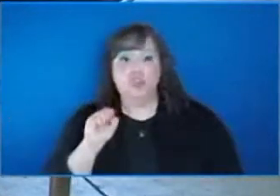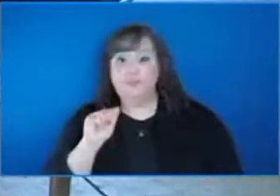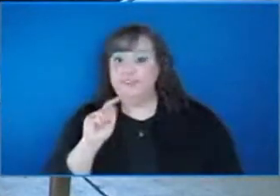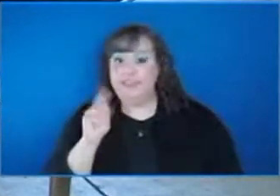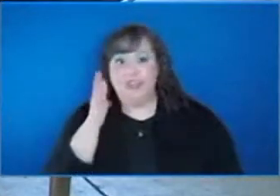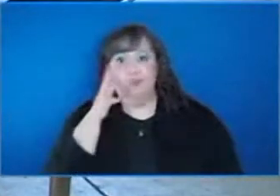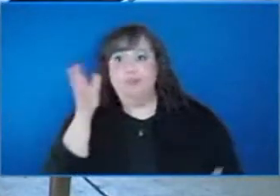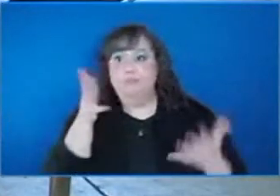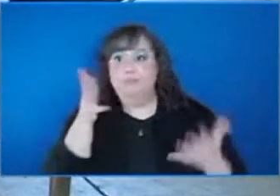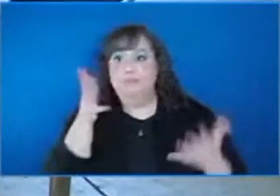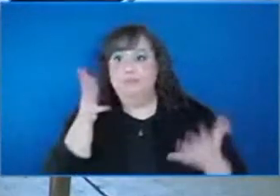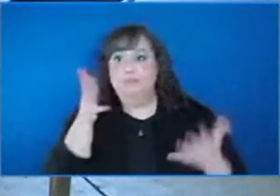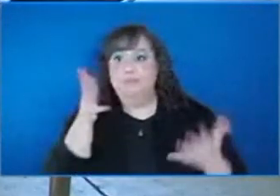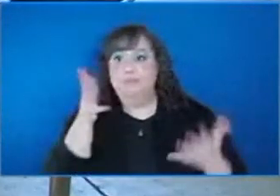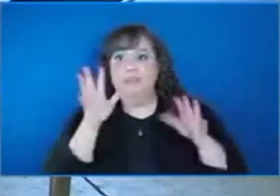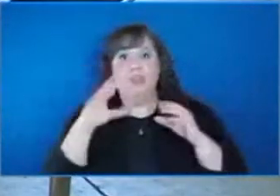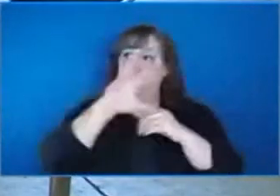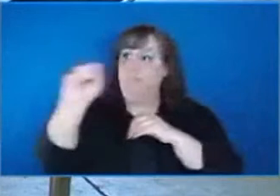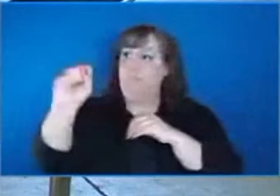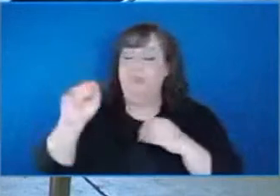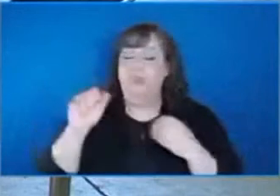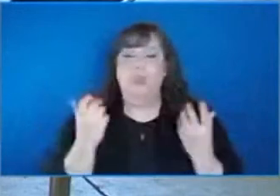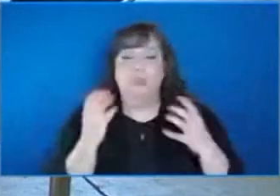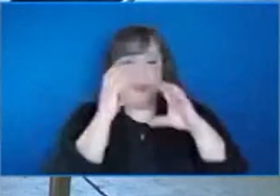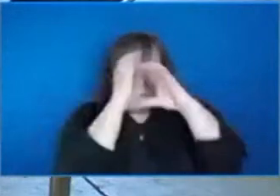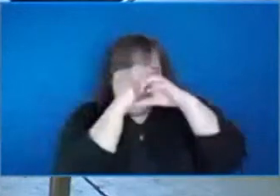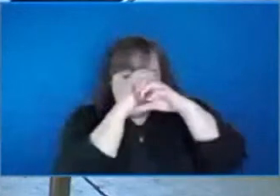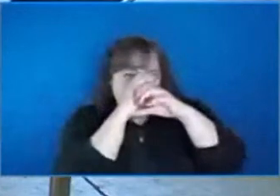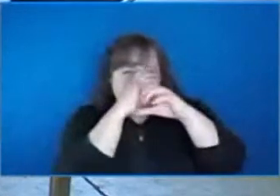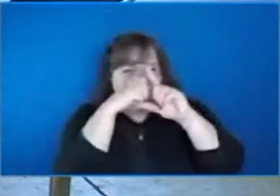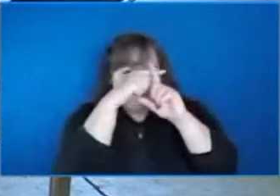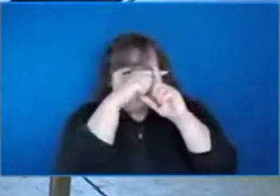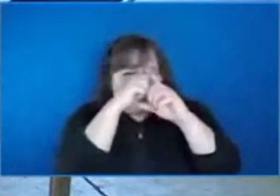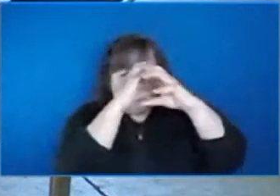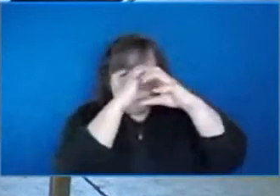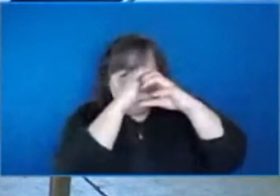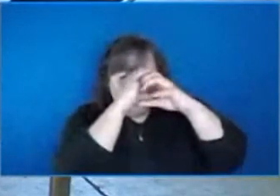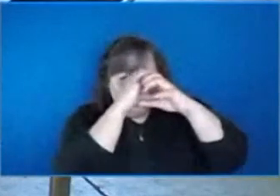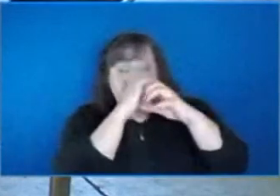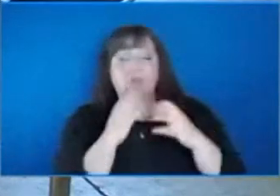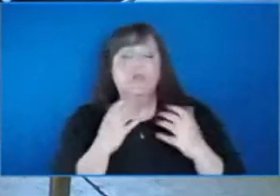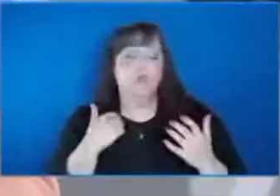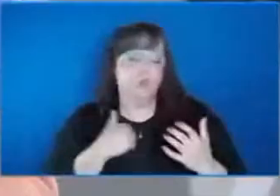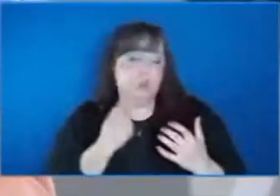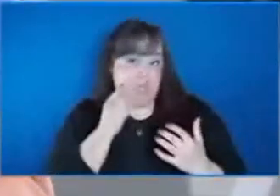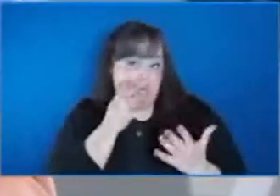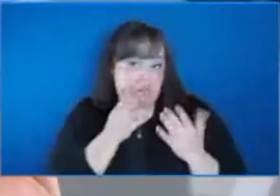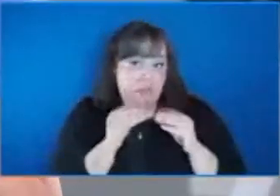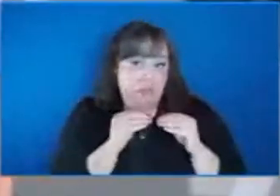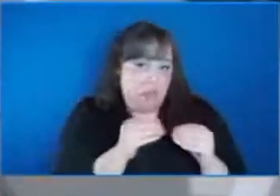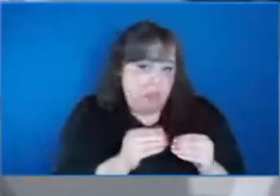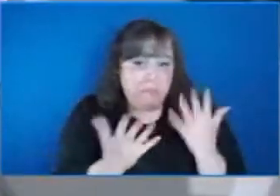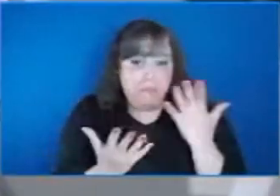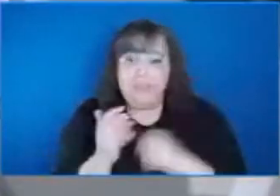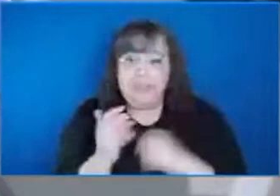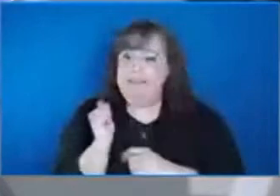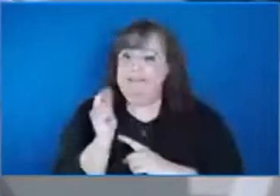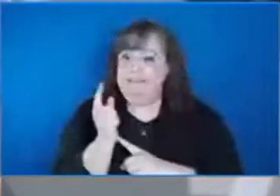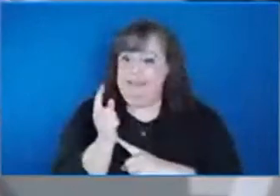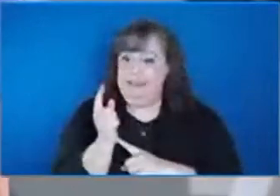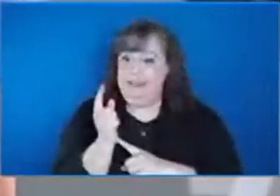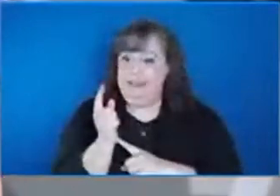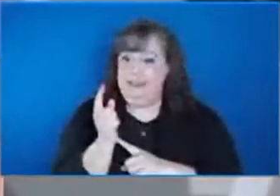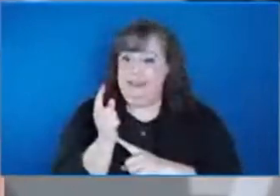images. Telescopes on the ground, again, are key to this mission. And we think we're going to change it by maybe about 10 minutes. So the clock will be more